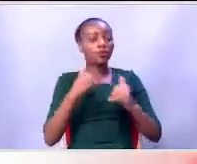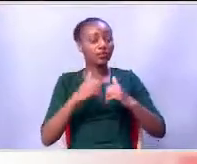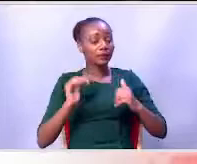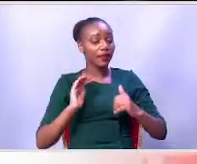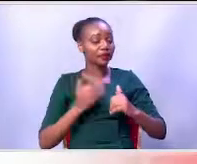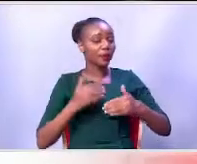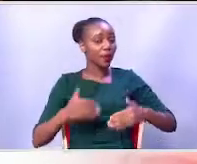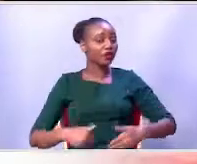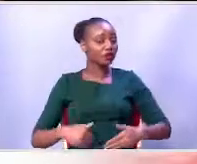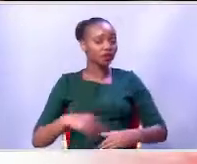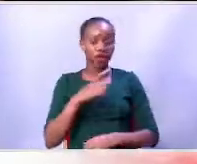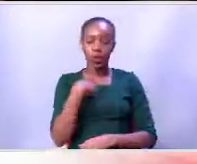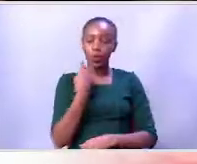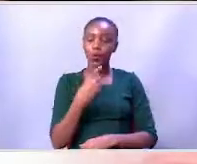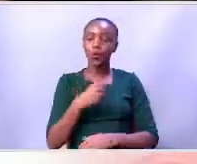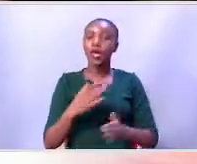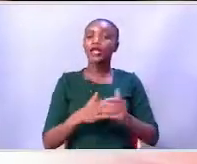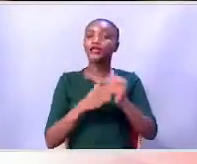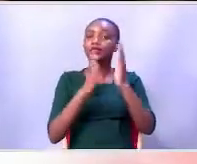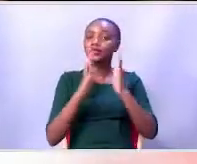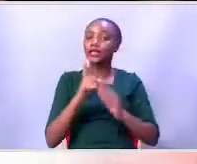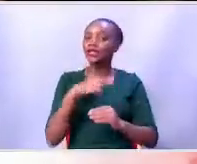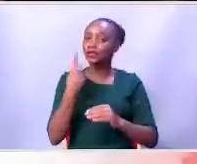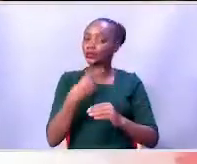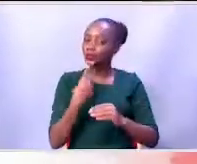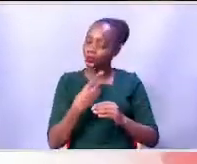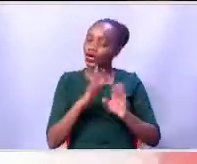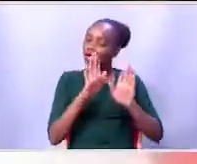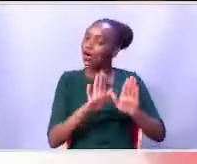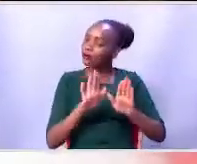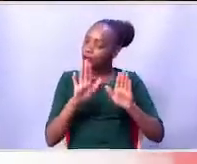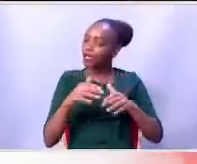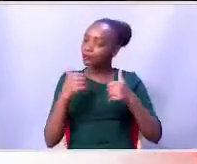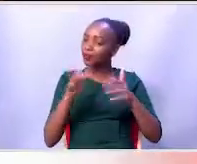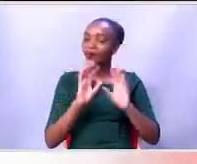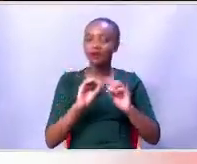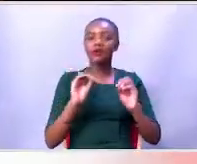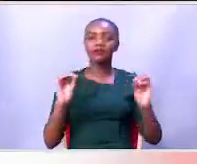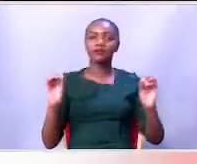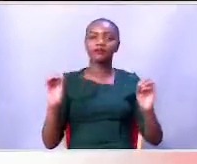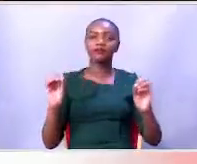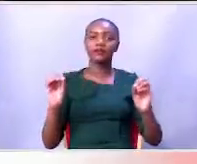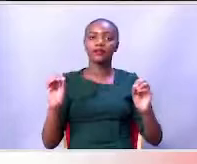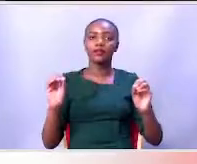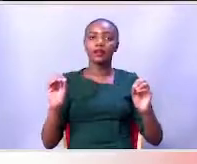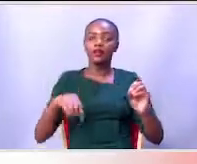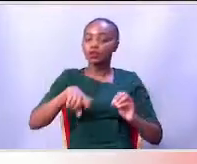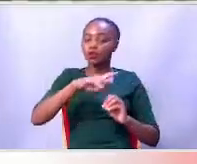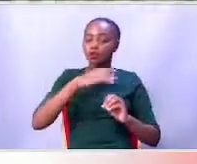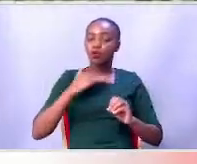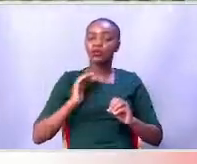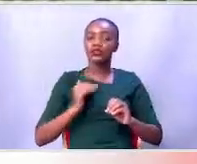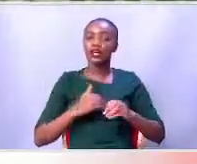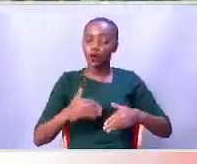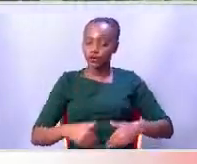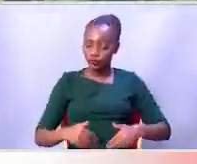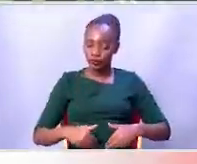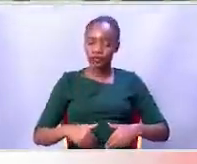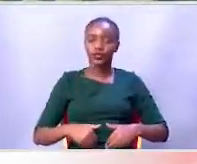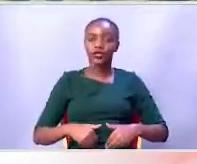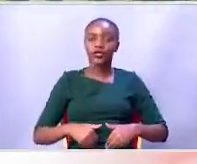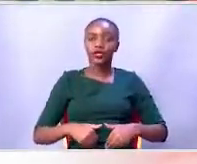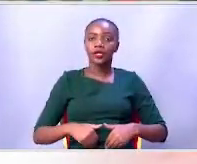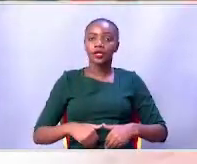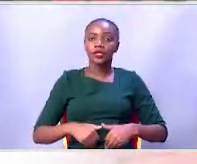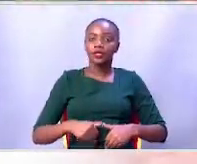vijana, ni viongozi ambao wana sera. Viongozi ambao wanatuuzia ukabila. Ili vijana wetu wakue pamoja na wapendane. Koech has